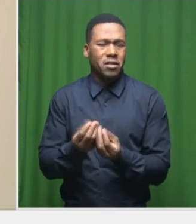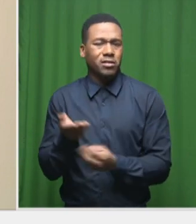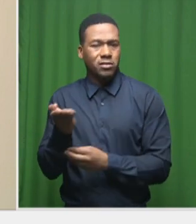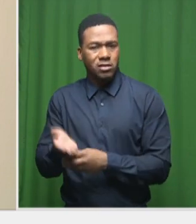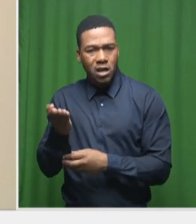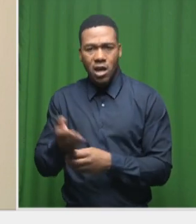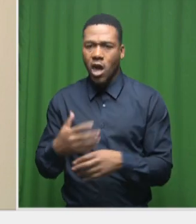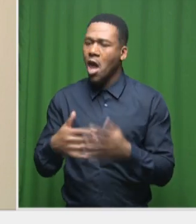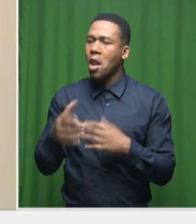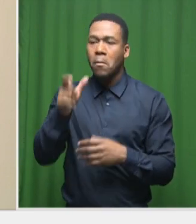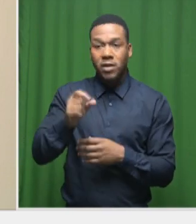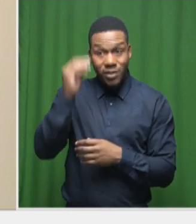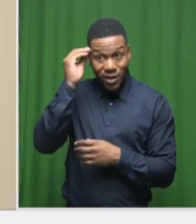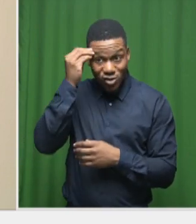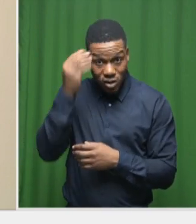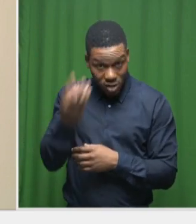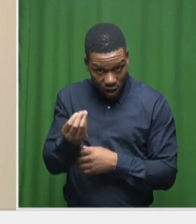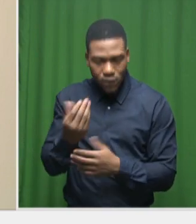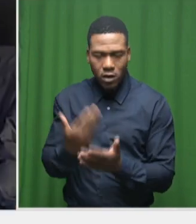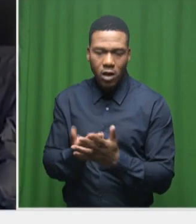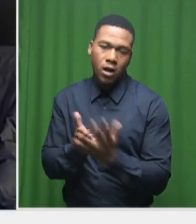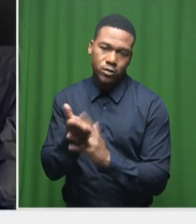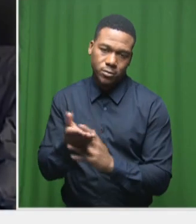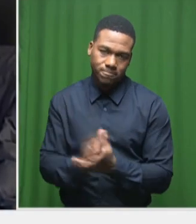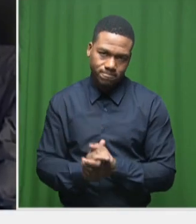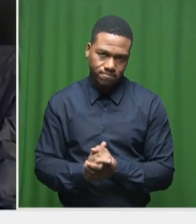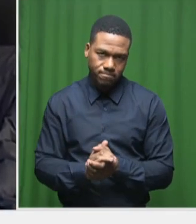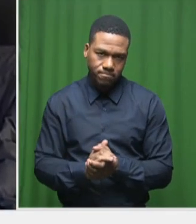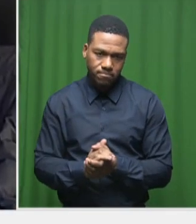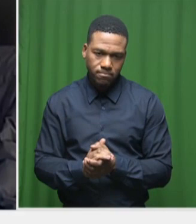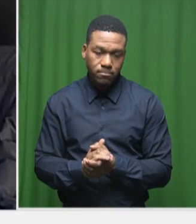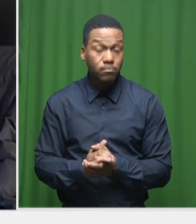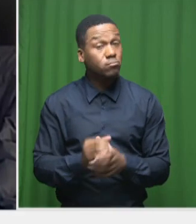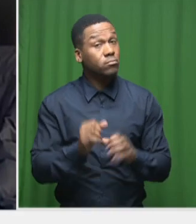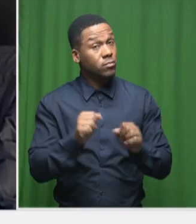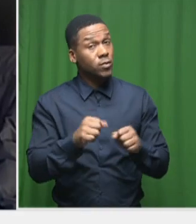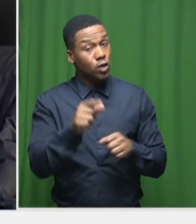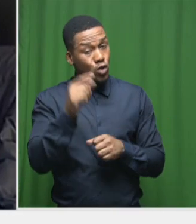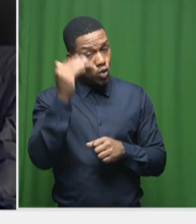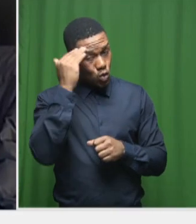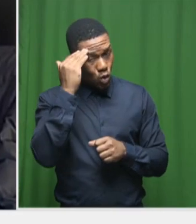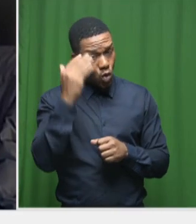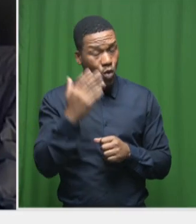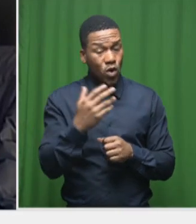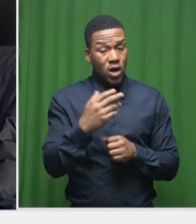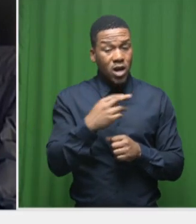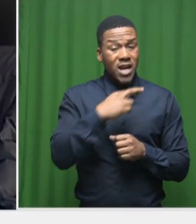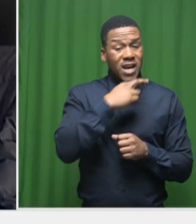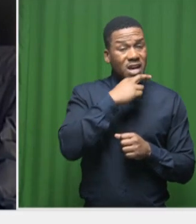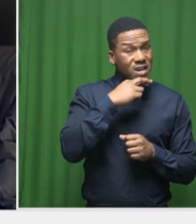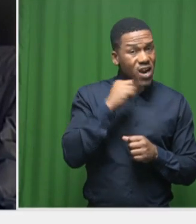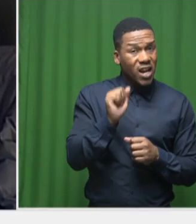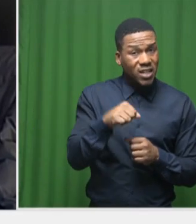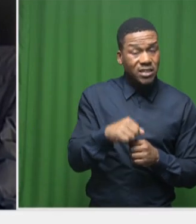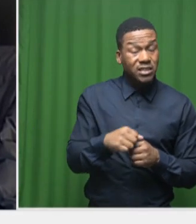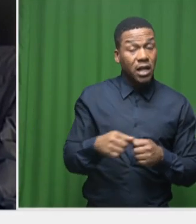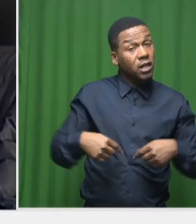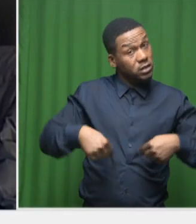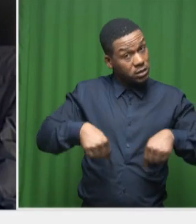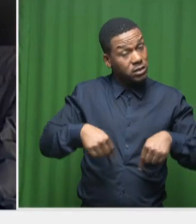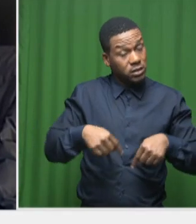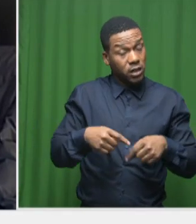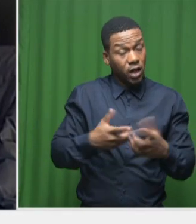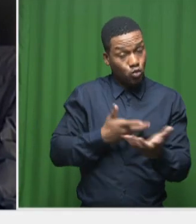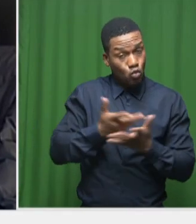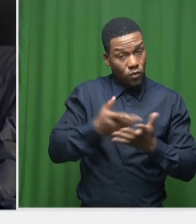have interest into it. Yeah, and you know, the reality is that this is it's quite a scary conversation